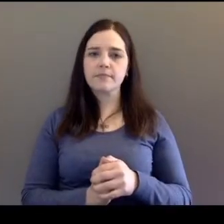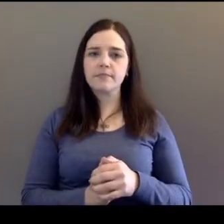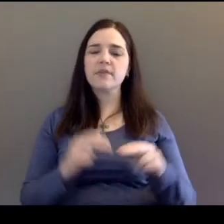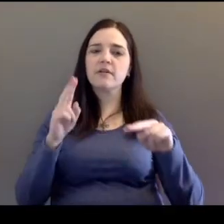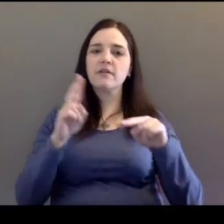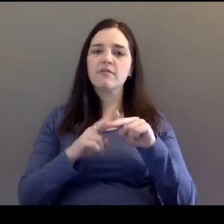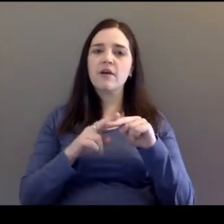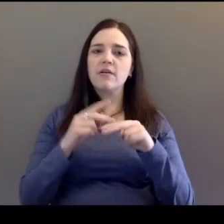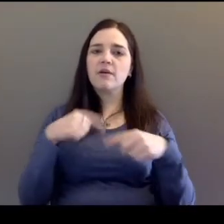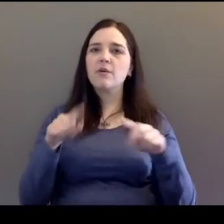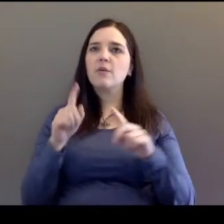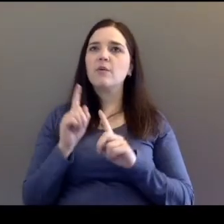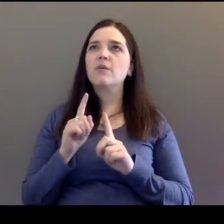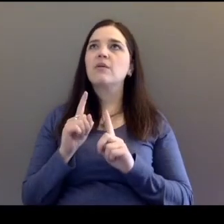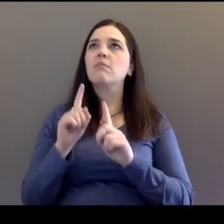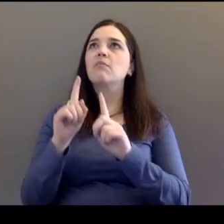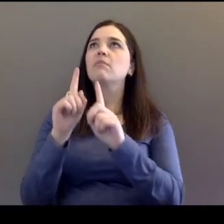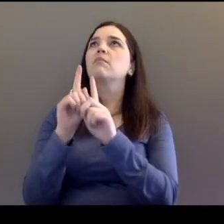Father, we come